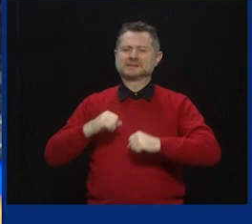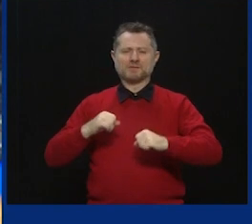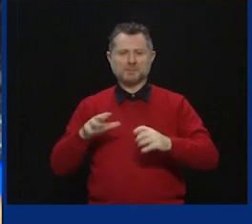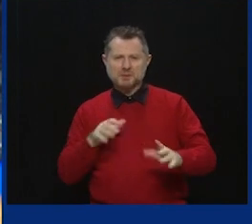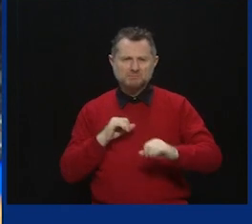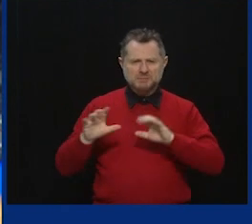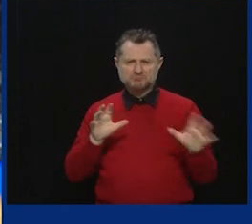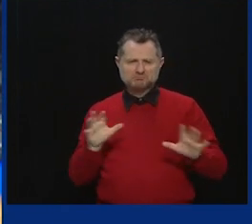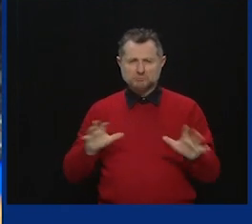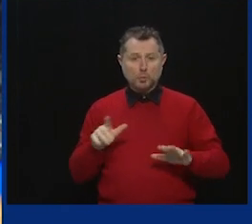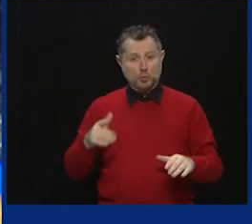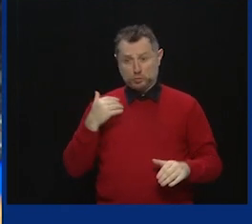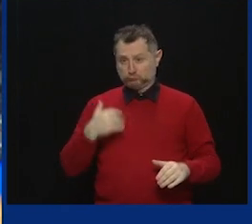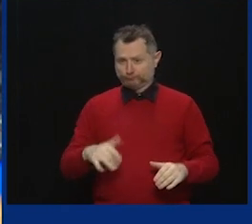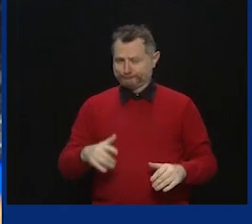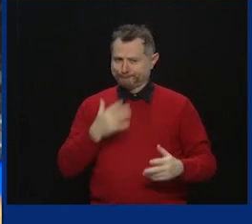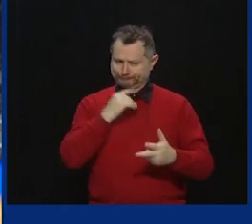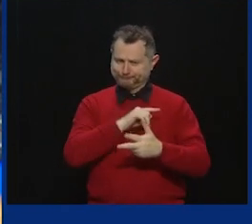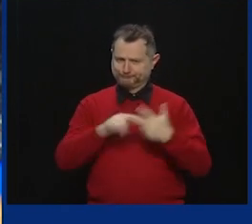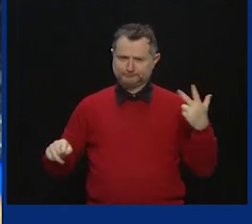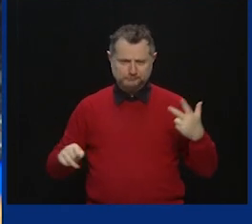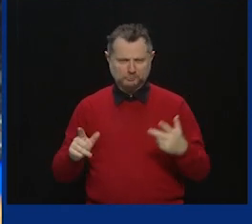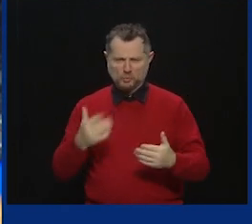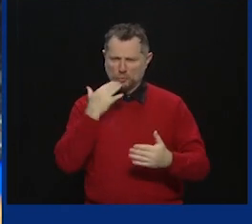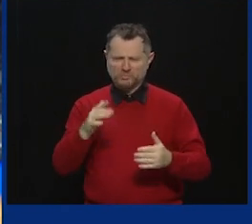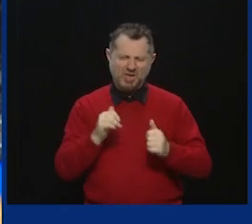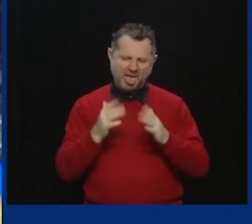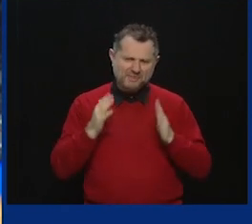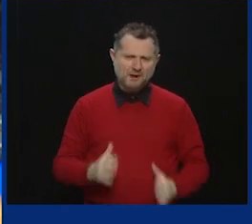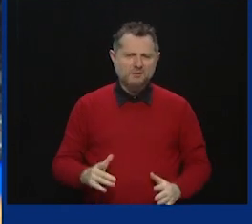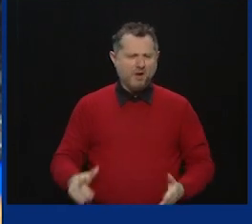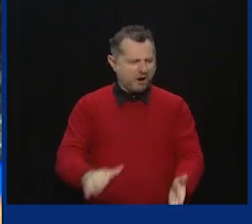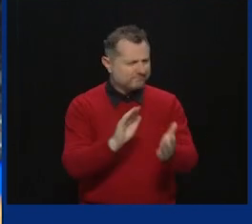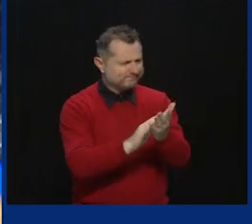some really good athletes here. Let's give them a super round of applause.